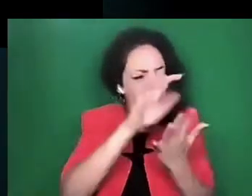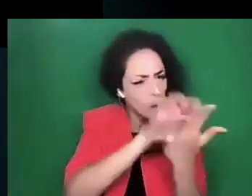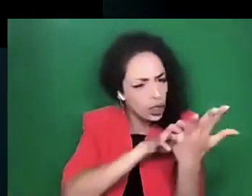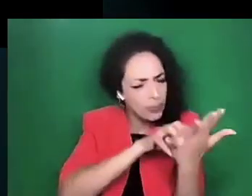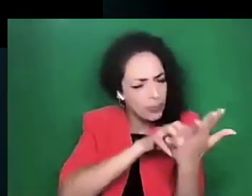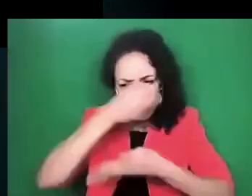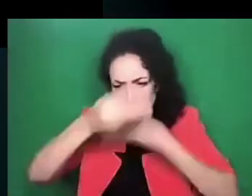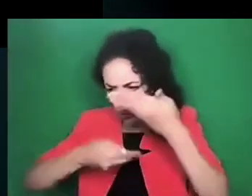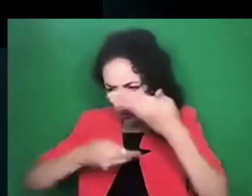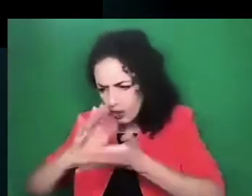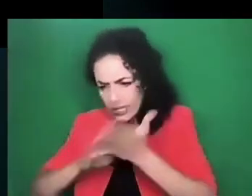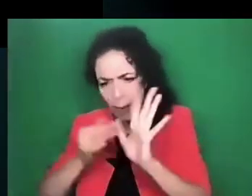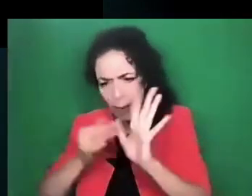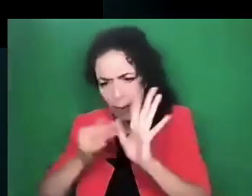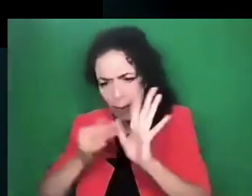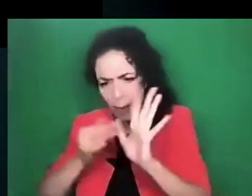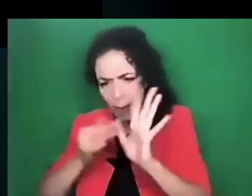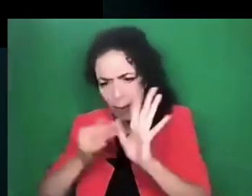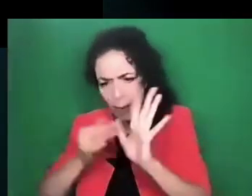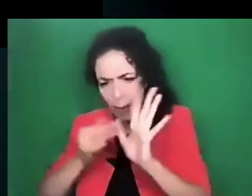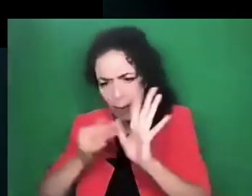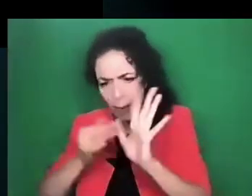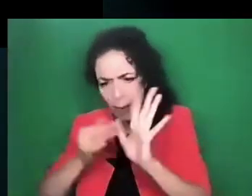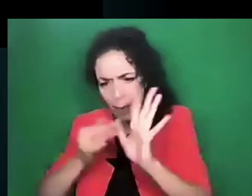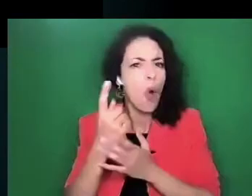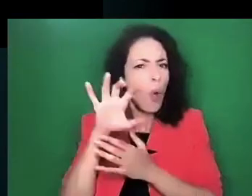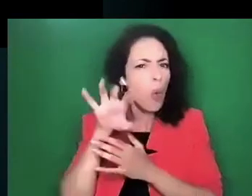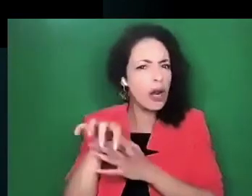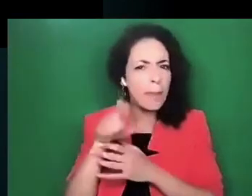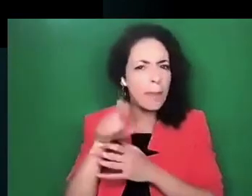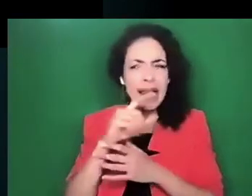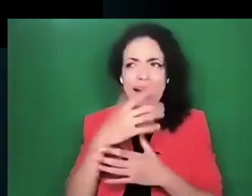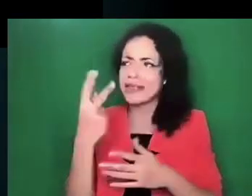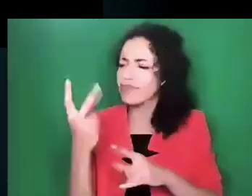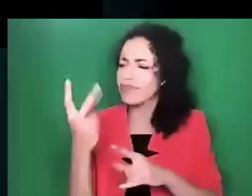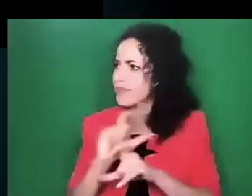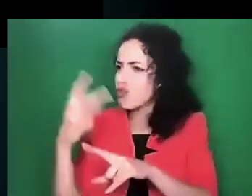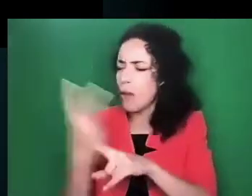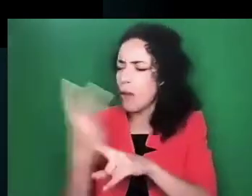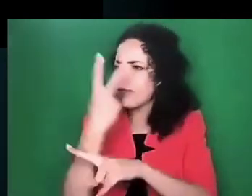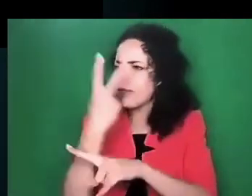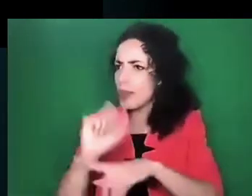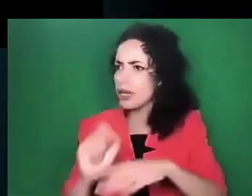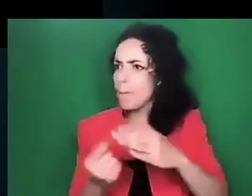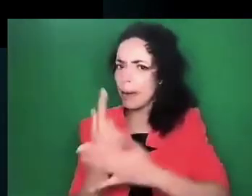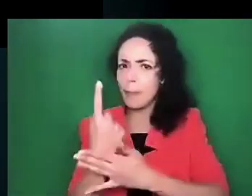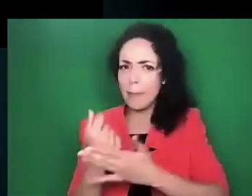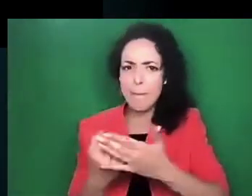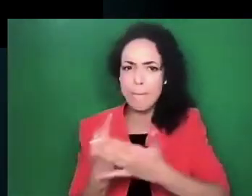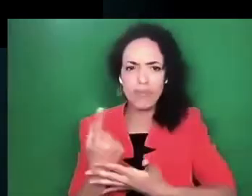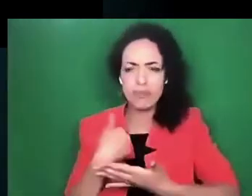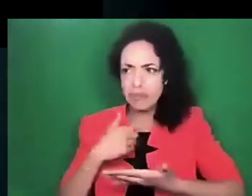kept reappearing like a ghost from the past, and we were not sure if it existed, which is the Kit Kat Club in